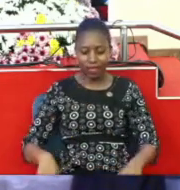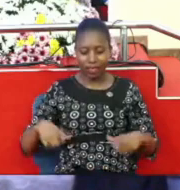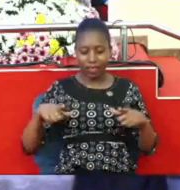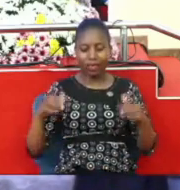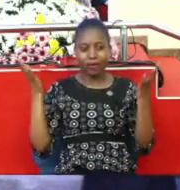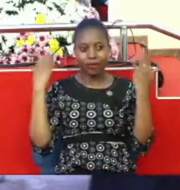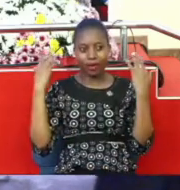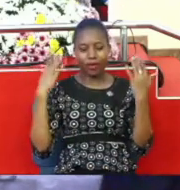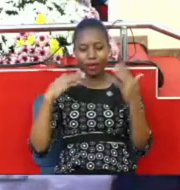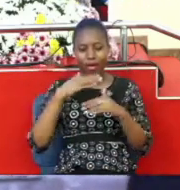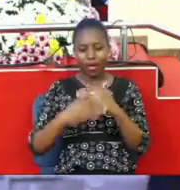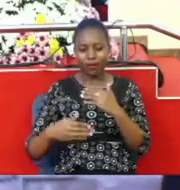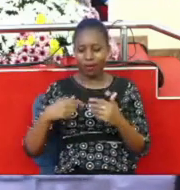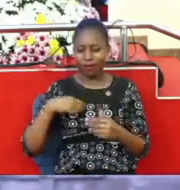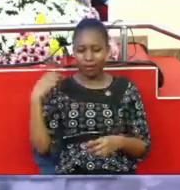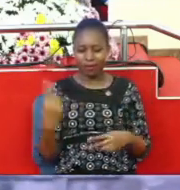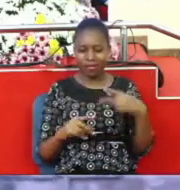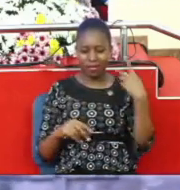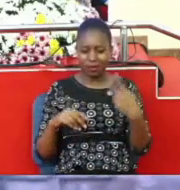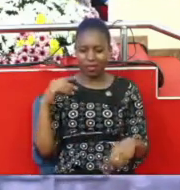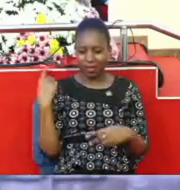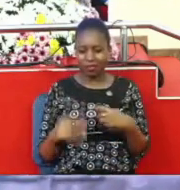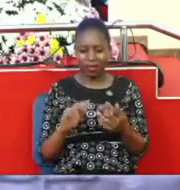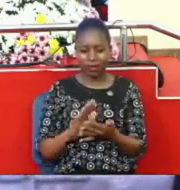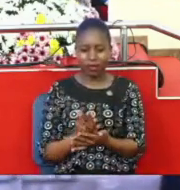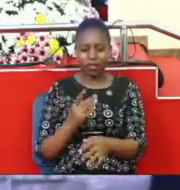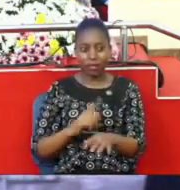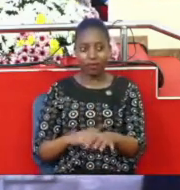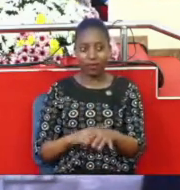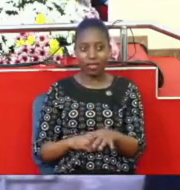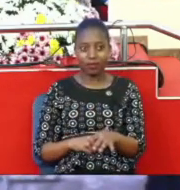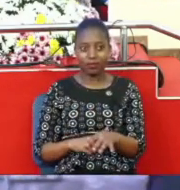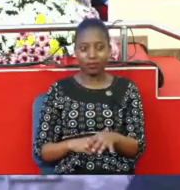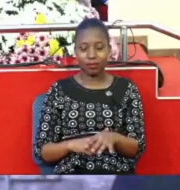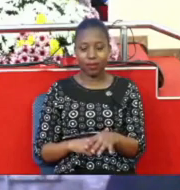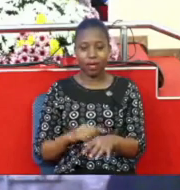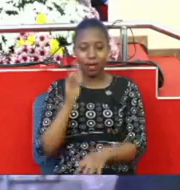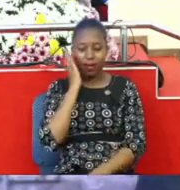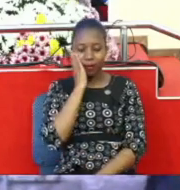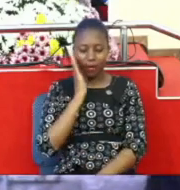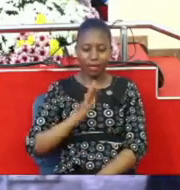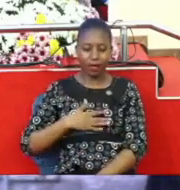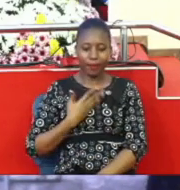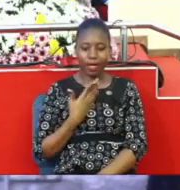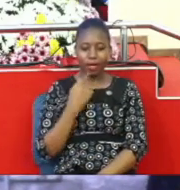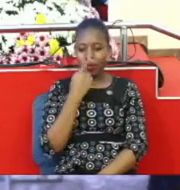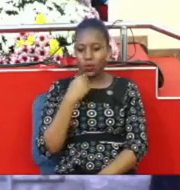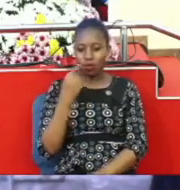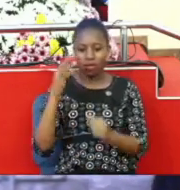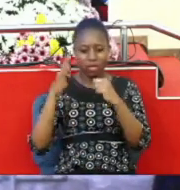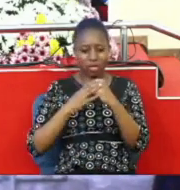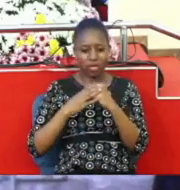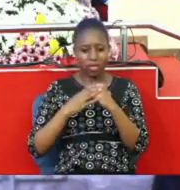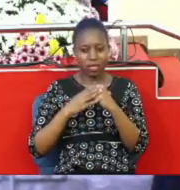being beaten for a while. Baada ya kuchapwa kwa muda. My mother, who is still living with me, she is 90 something. Mama yangu ambaye gari nami miaka 90 na. I would